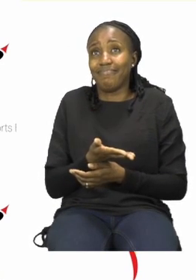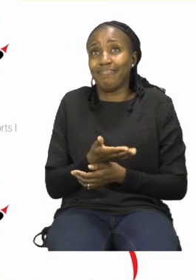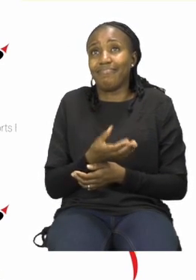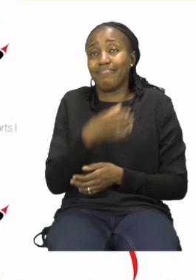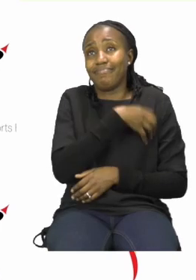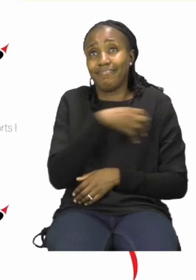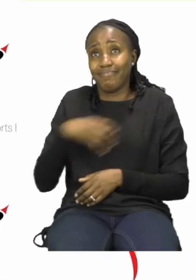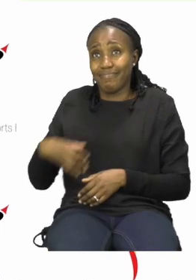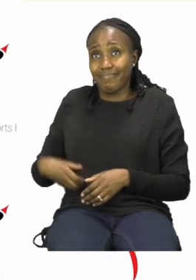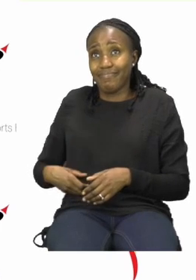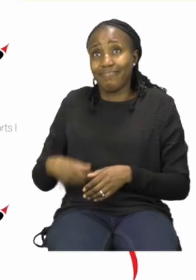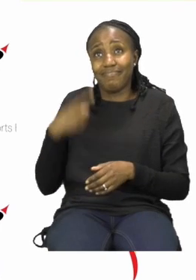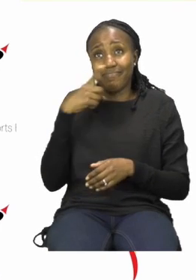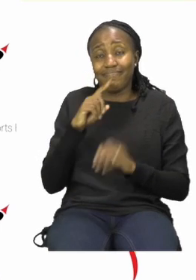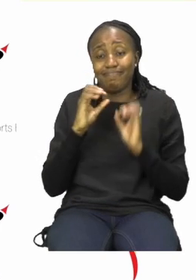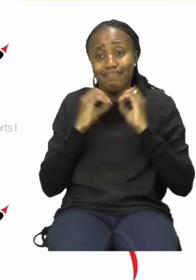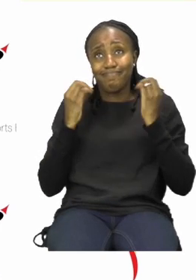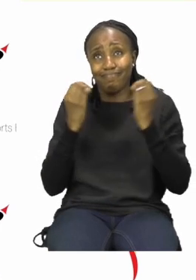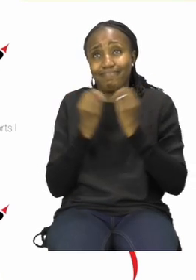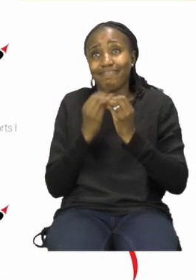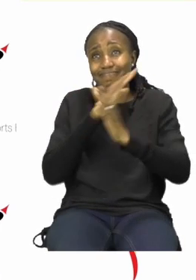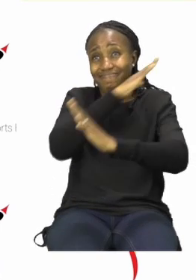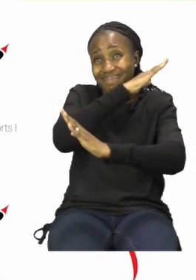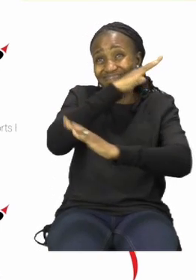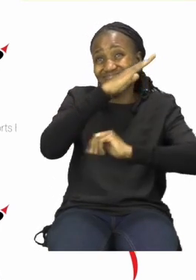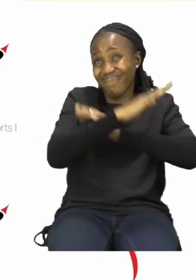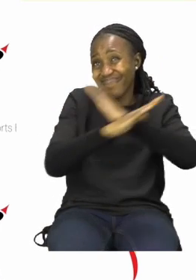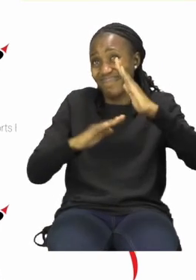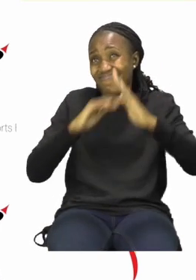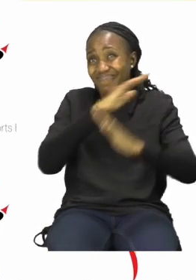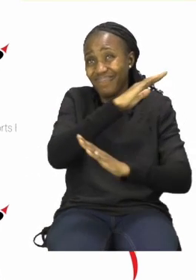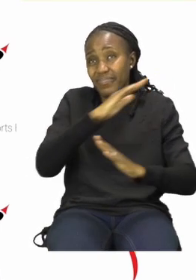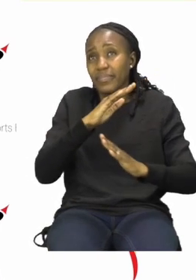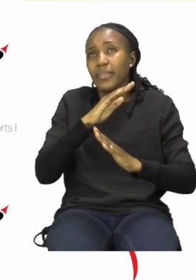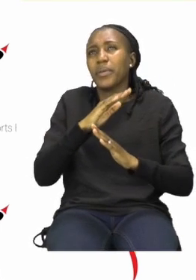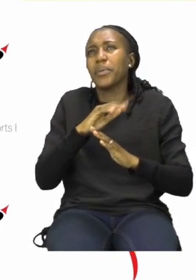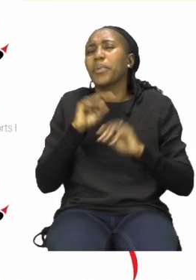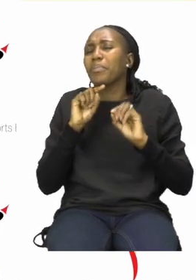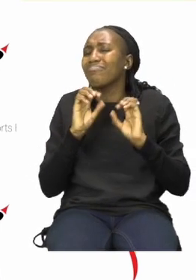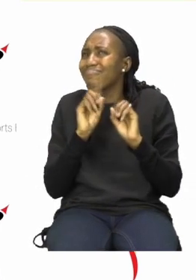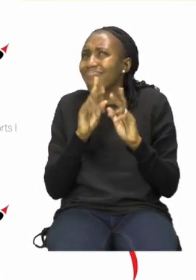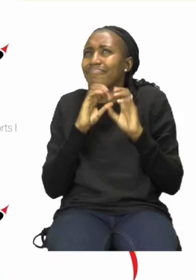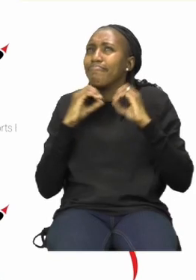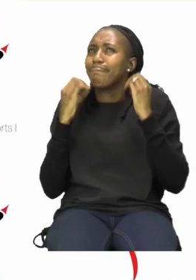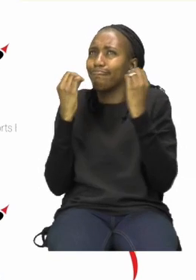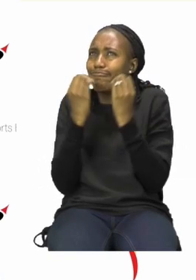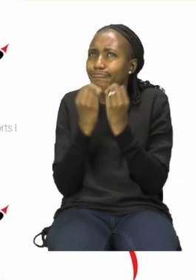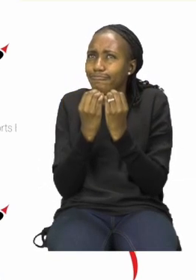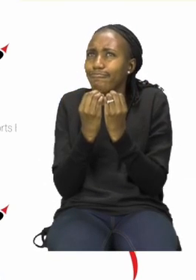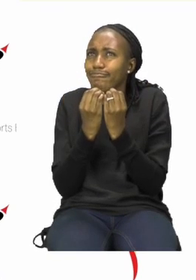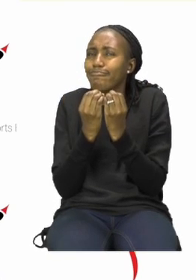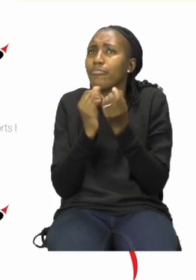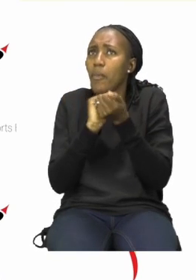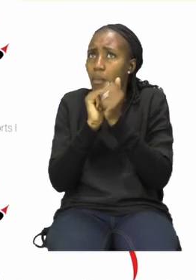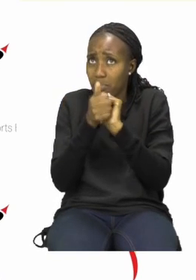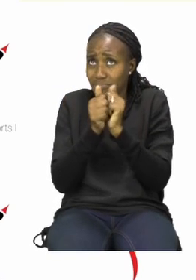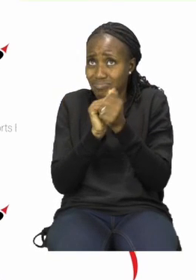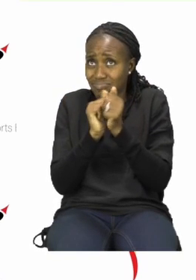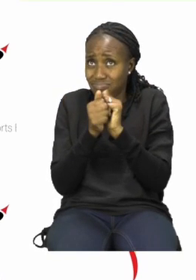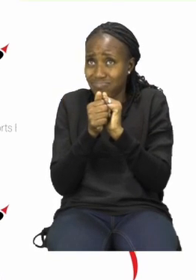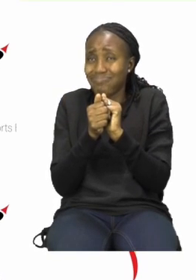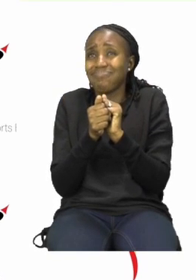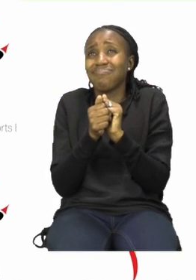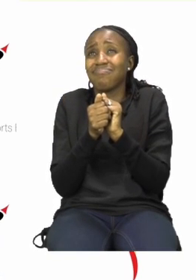KENDO Federation, NKF. The organization is a sports organization similar